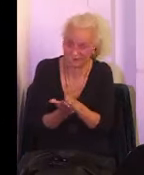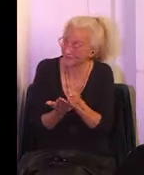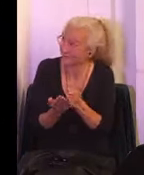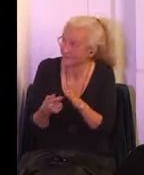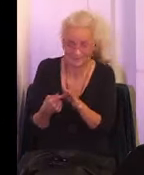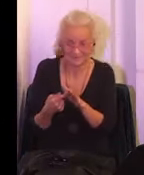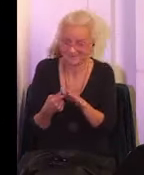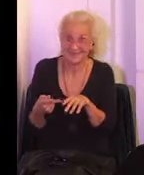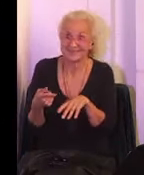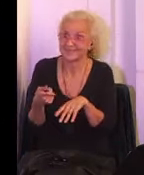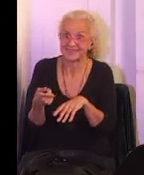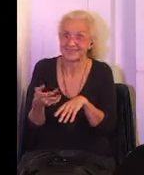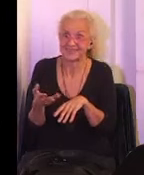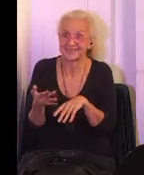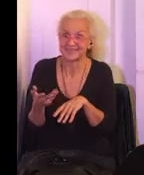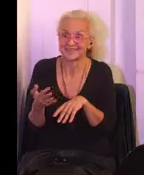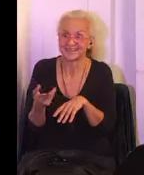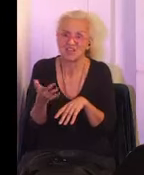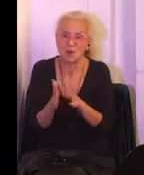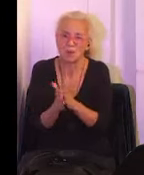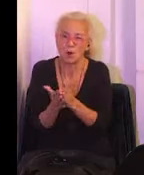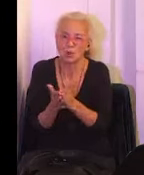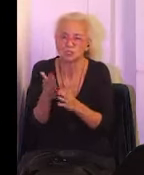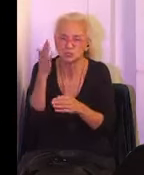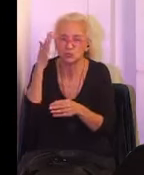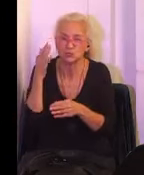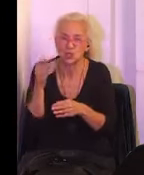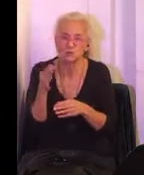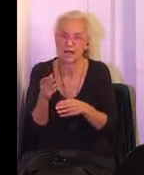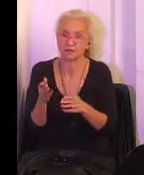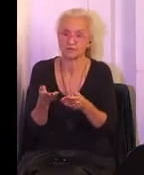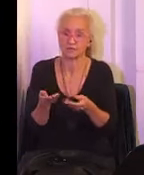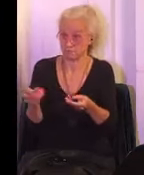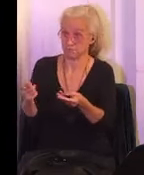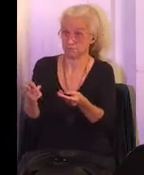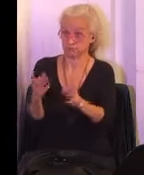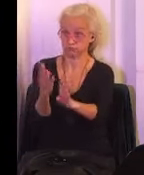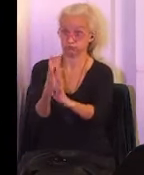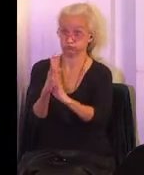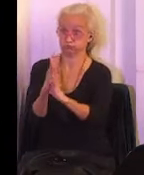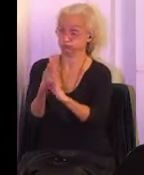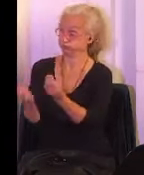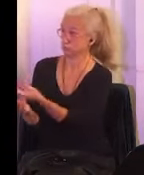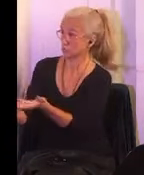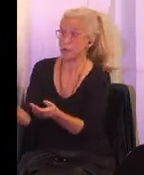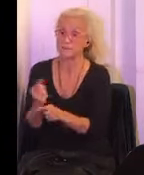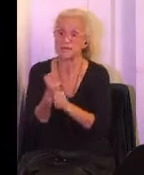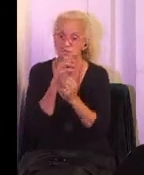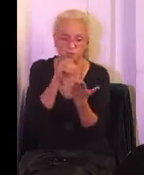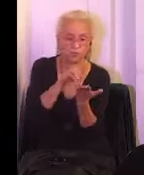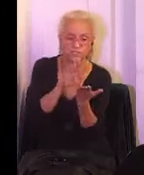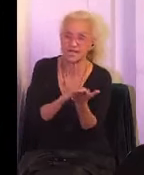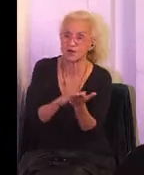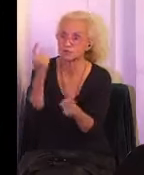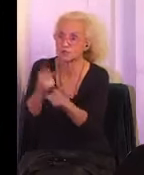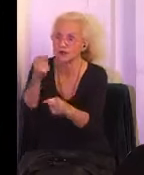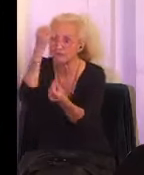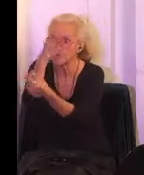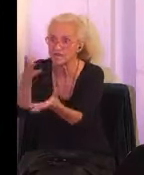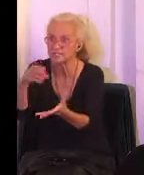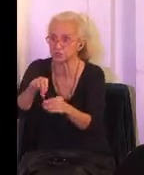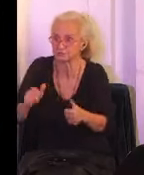when the little books come down the aisle, make sure that you put the correct information